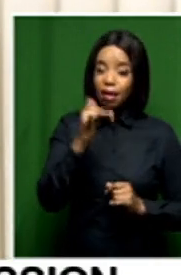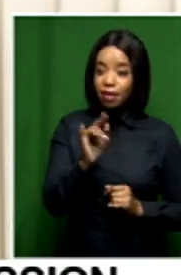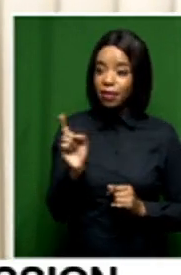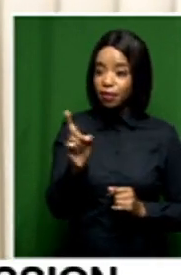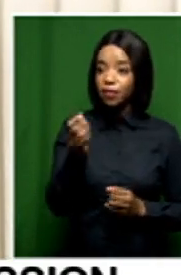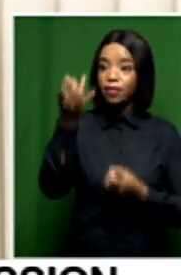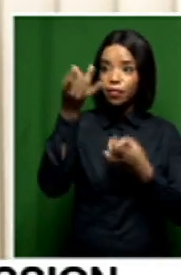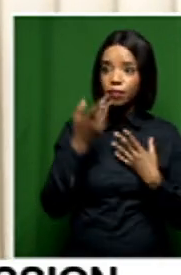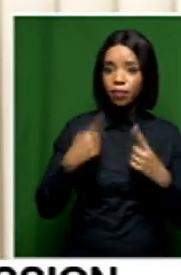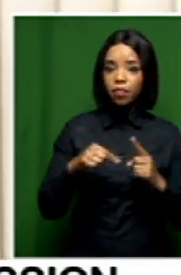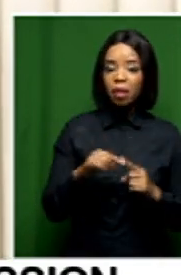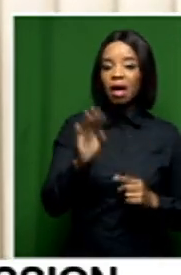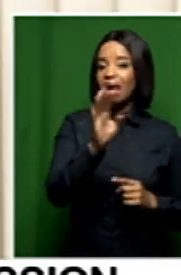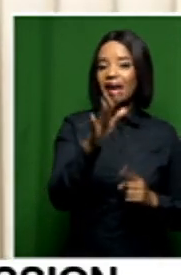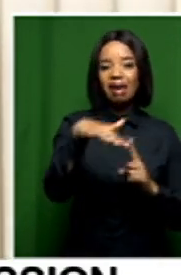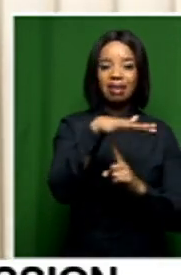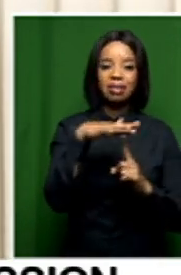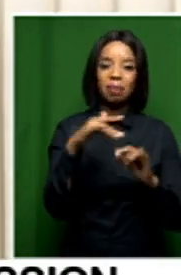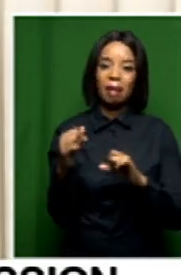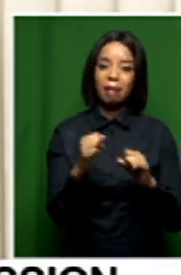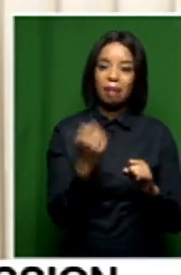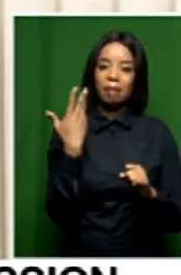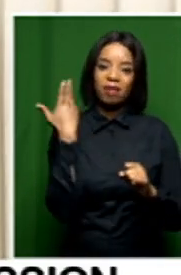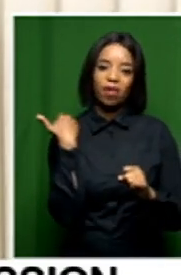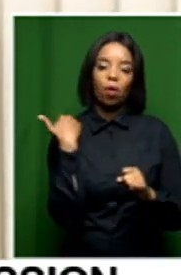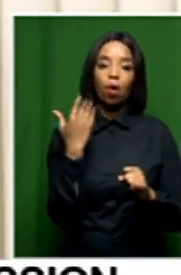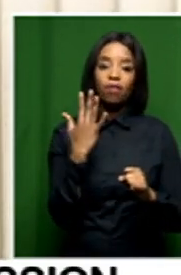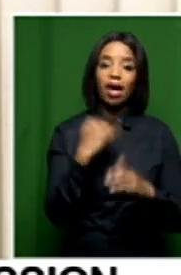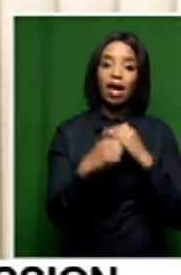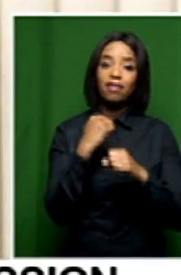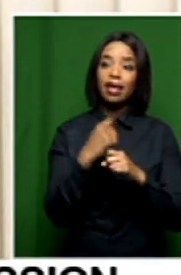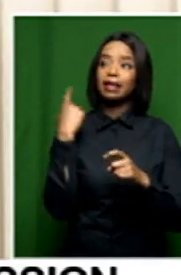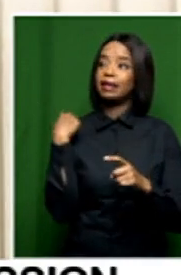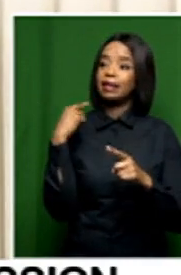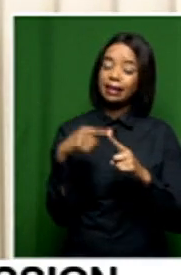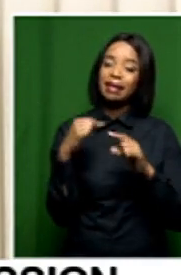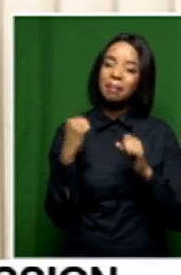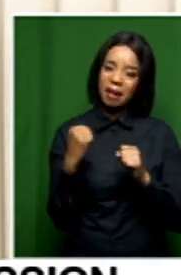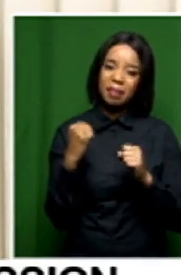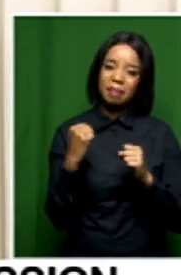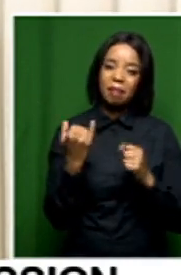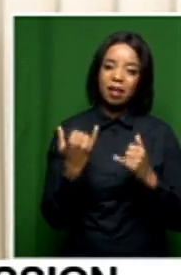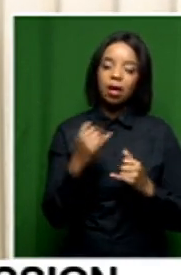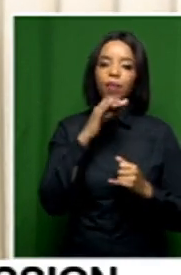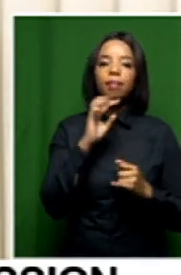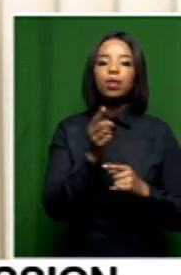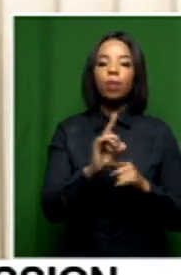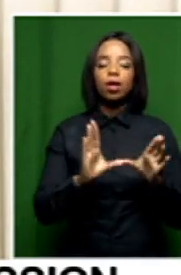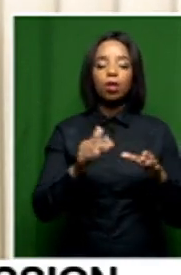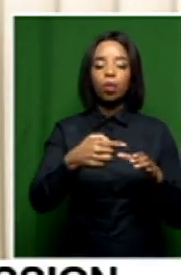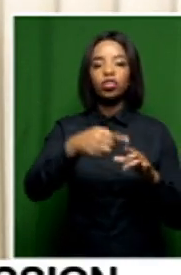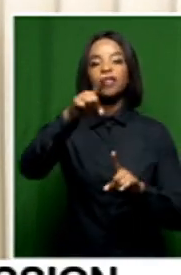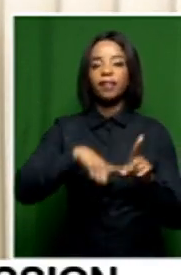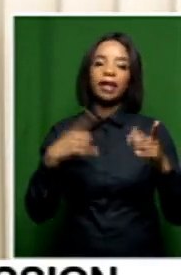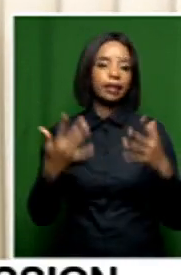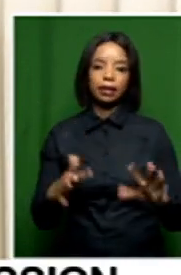we are still in the same situation that we were in 5 years ago, then definitely they have failed. The state agent, the state law